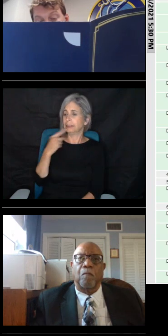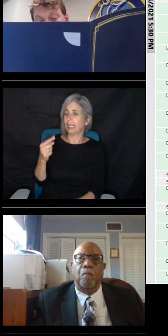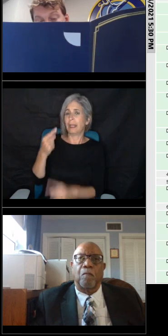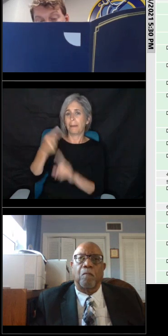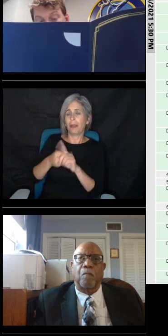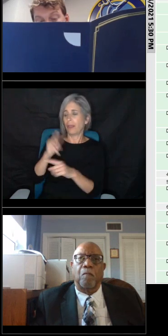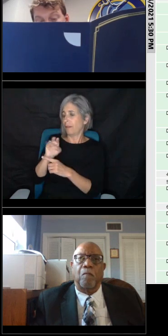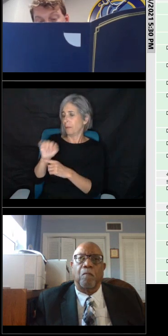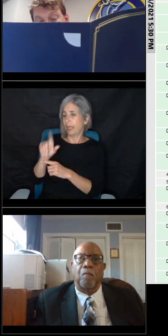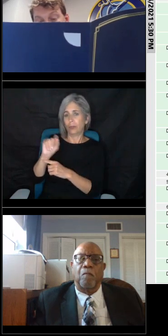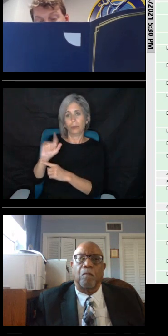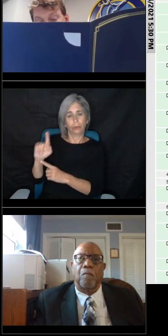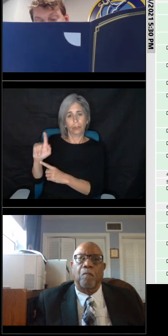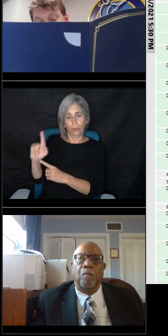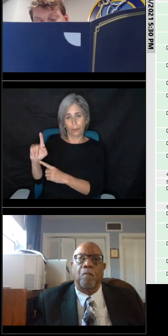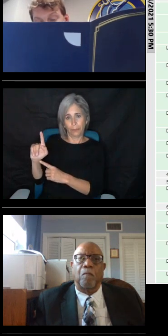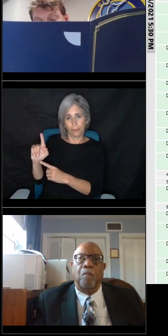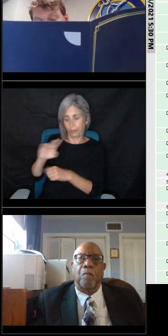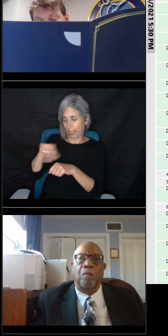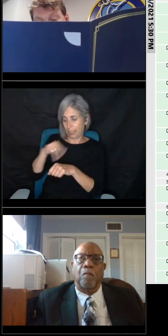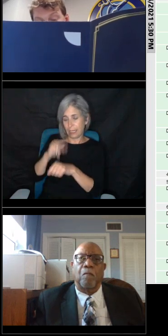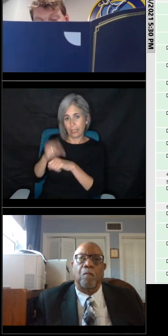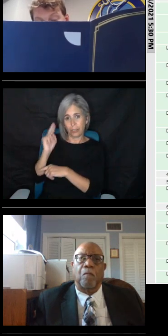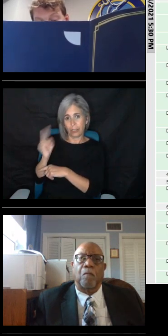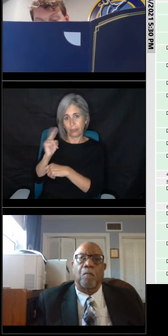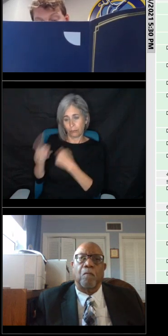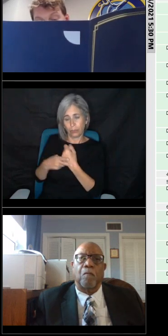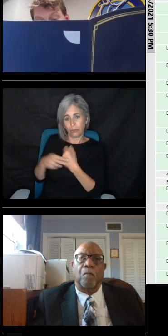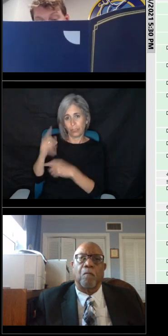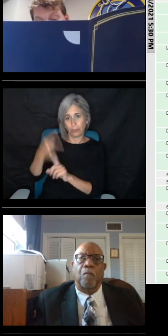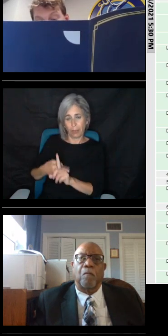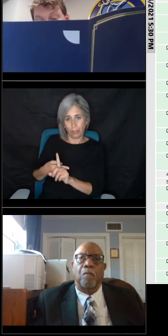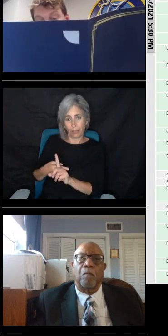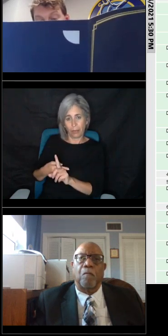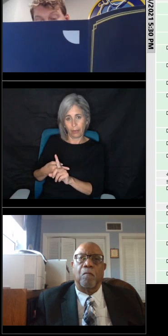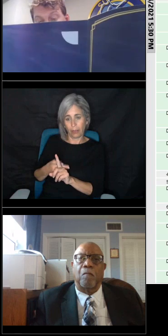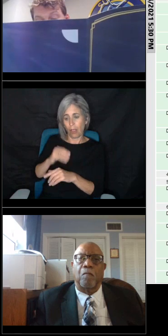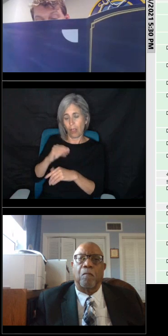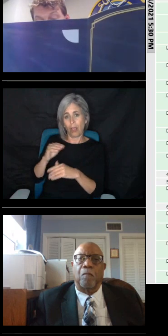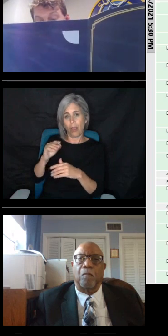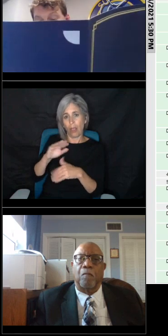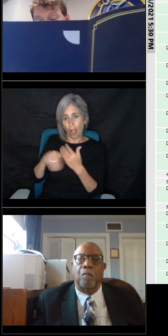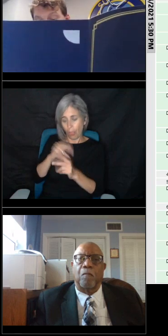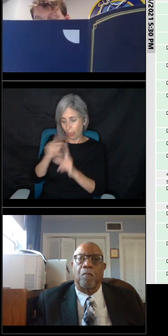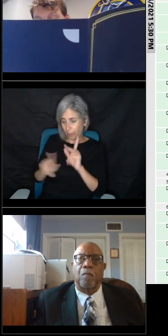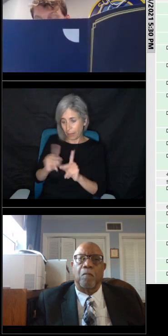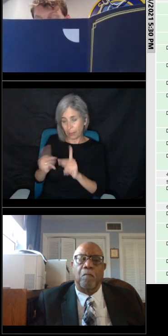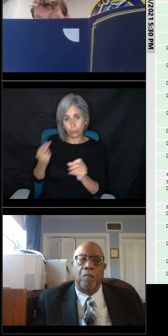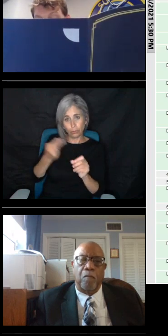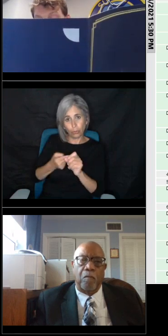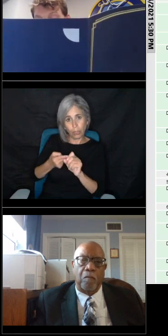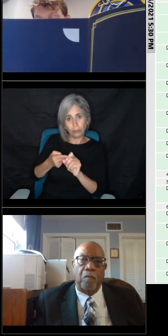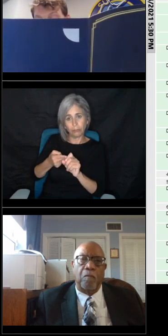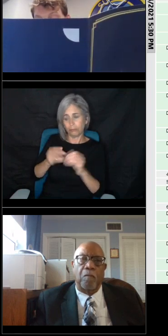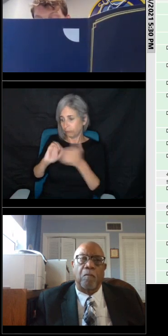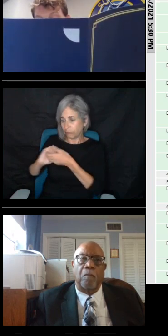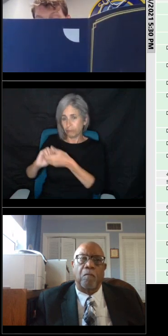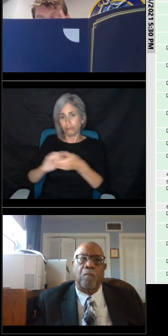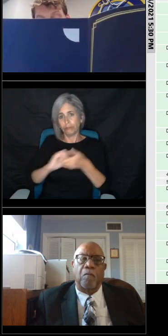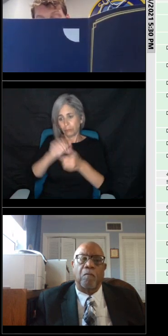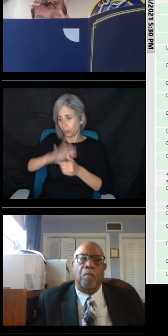May 2021 as National Historic Preservation Month, and call upon the people of Boynton Beach to join their fellow citizens across the